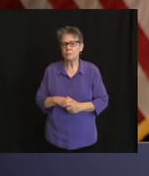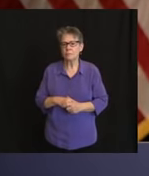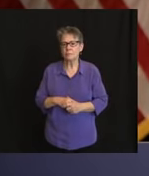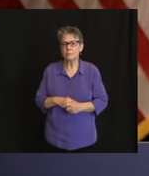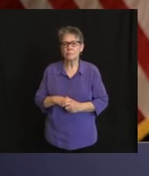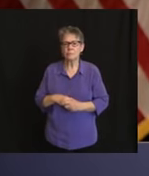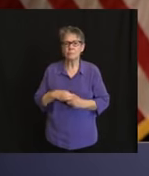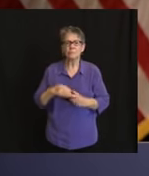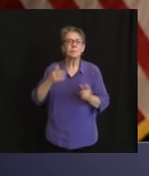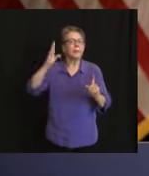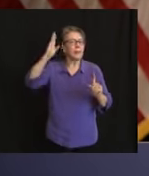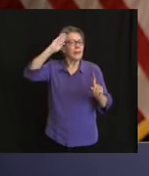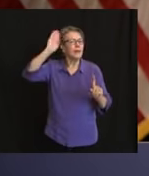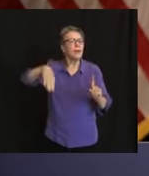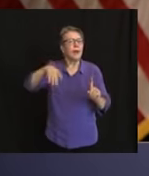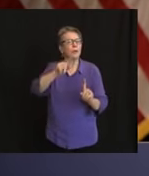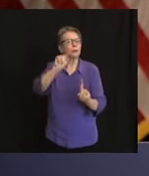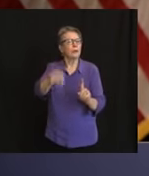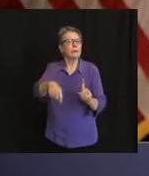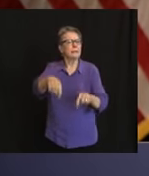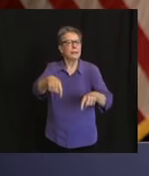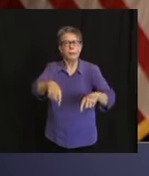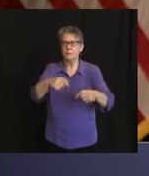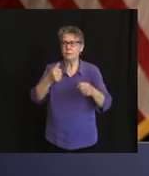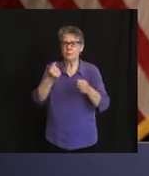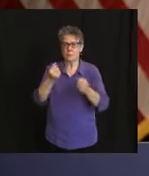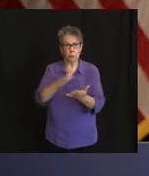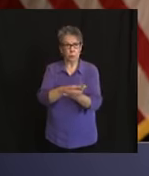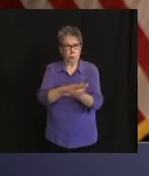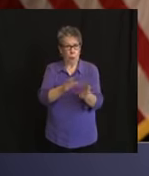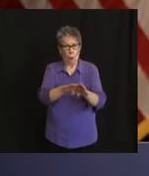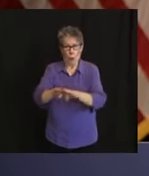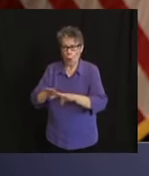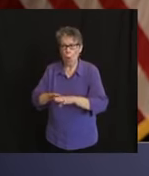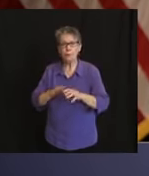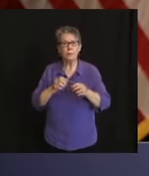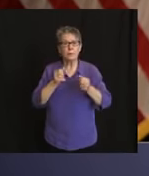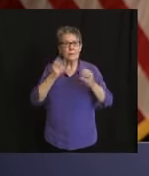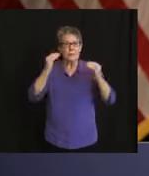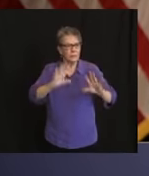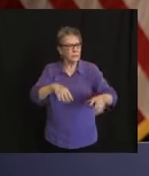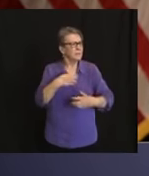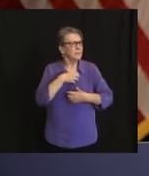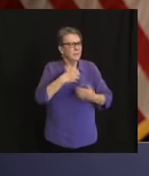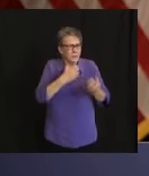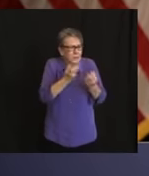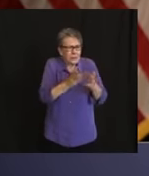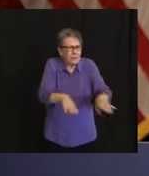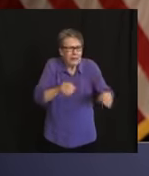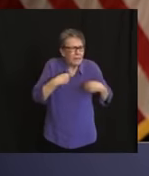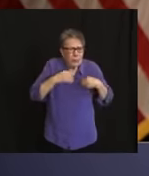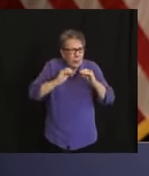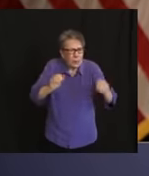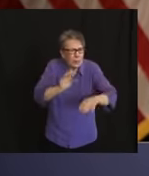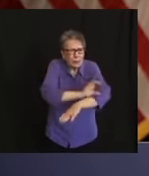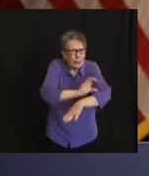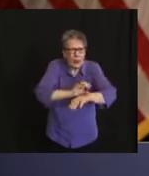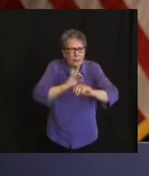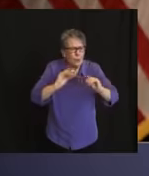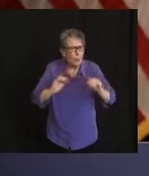pre-printing packages. I think they said every 30 days, as I recall, pre-printing to get these packages to the kids.